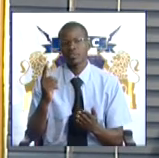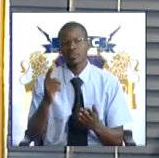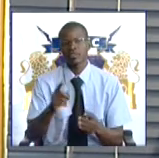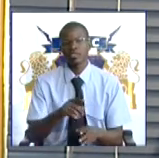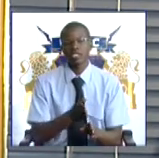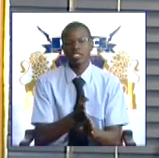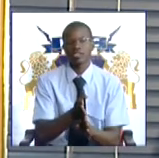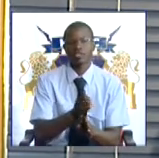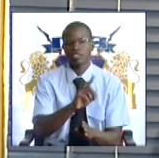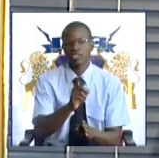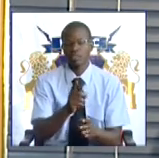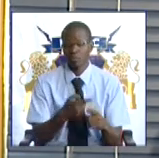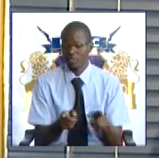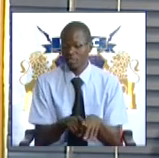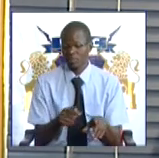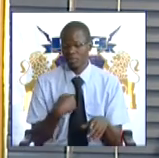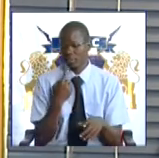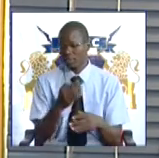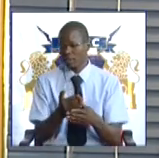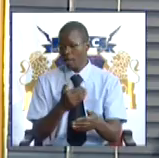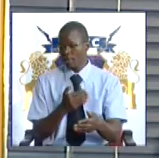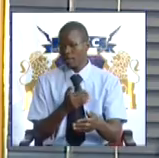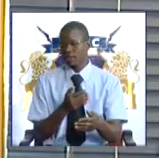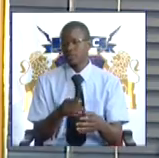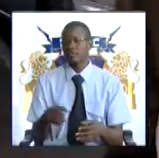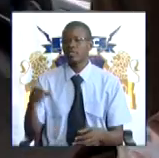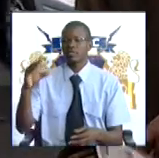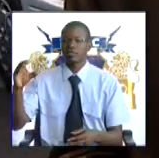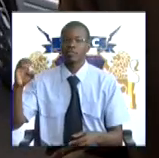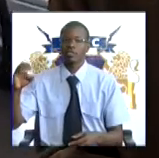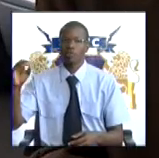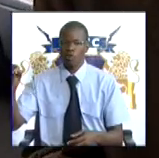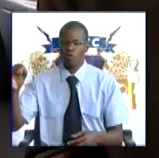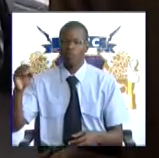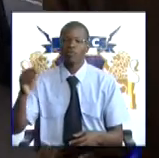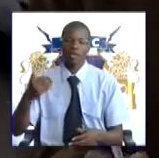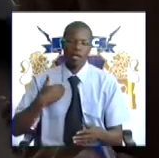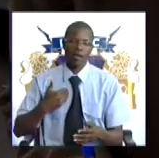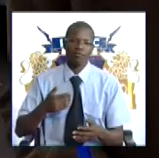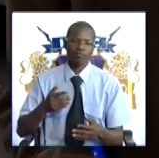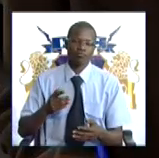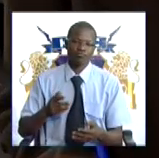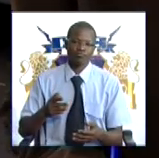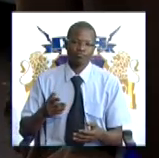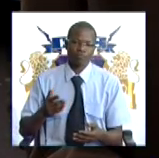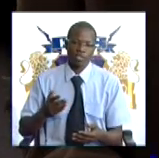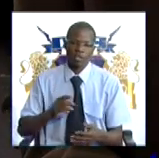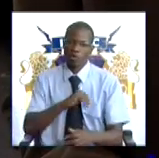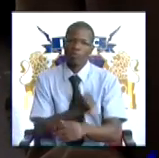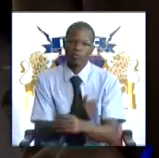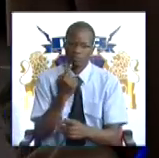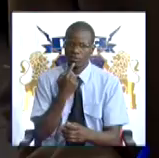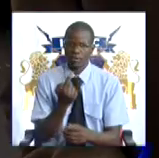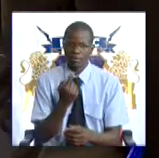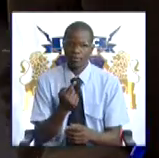discretion. If they fail, you'll find out when they are presented with evidence against them.